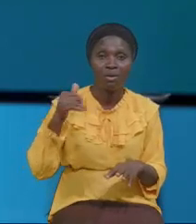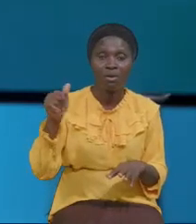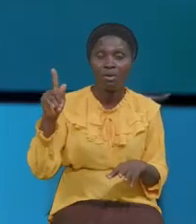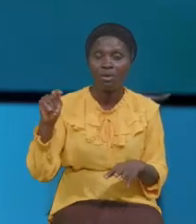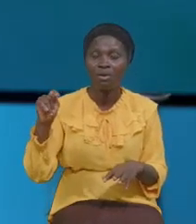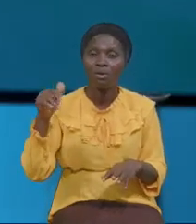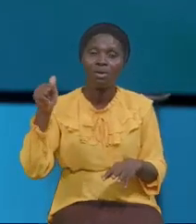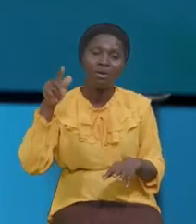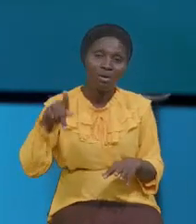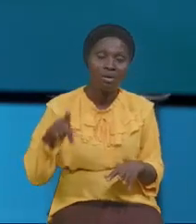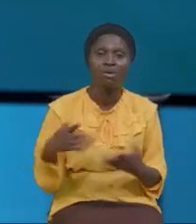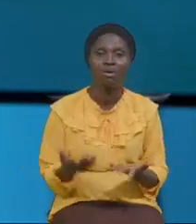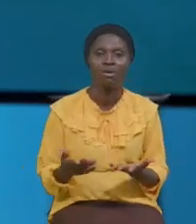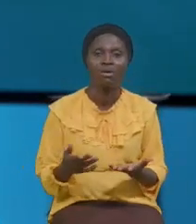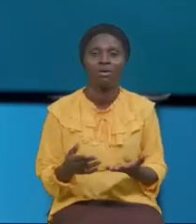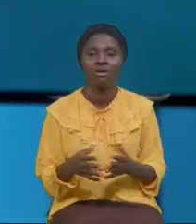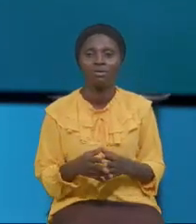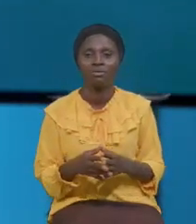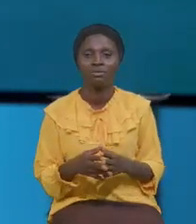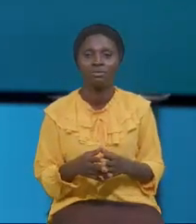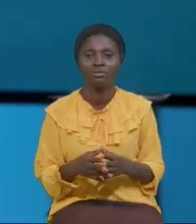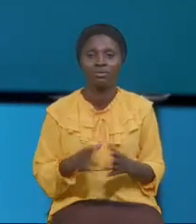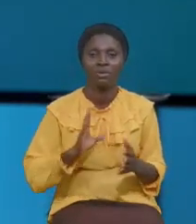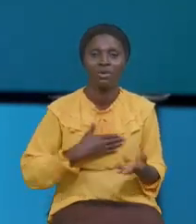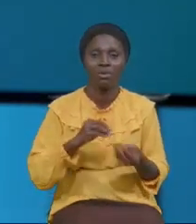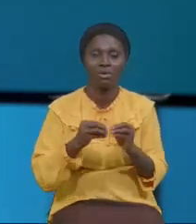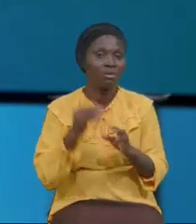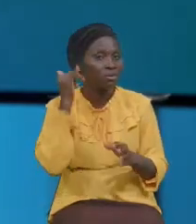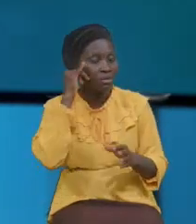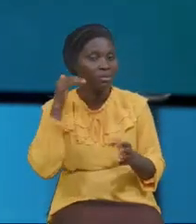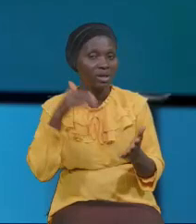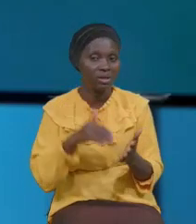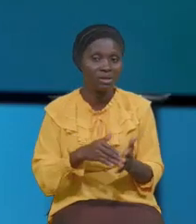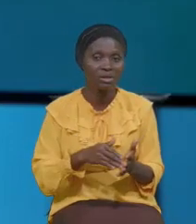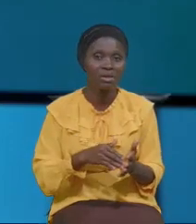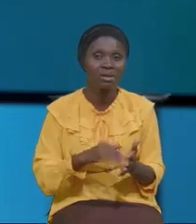because we want to follow up with you. I'll call that phone number again as we have done previously.